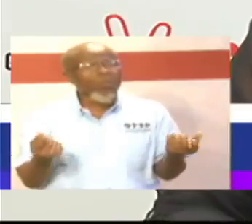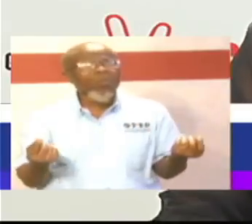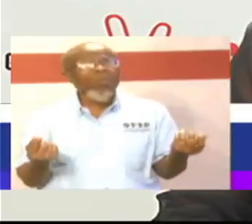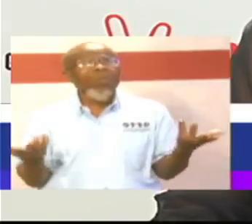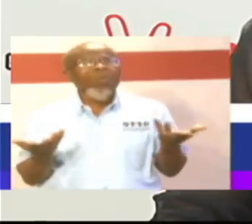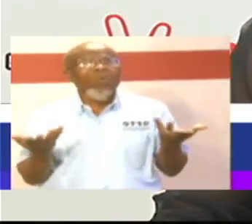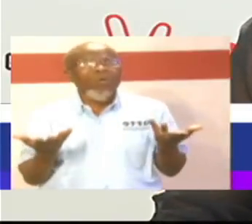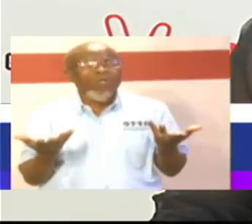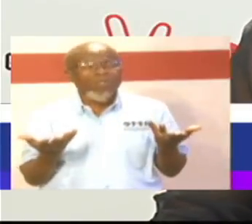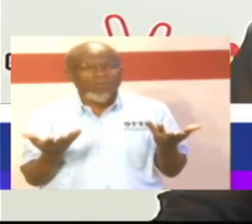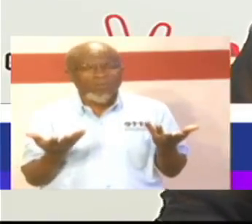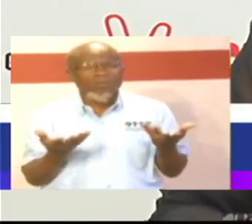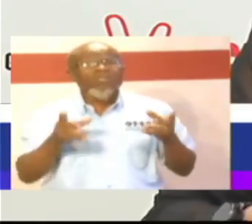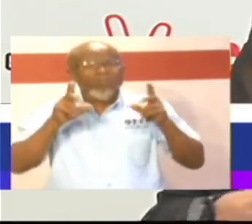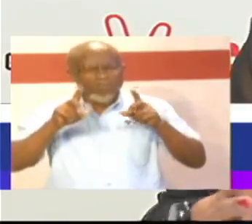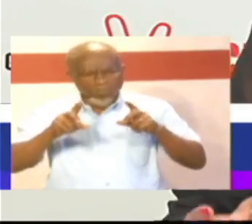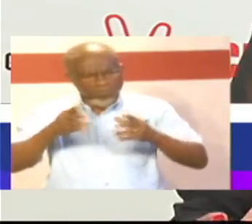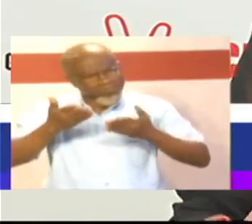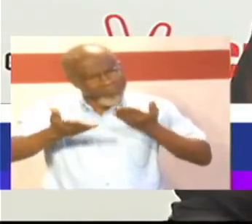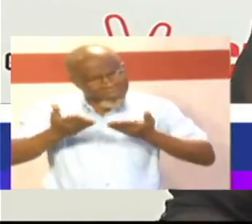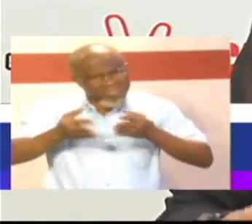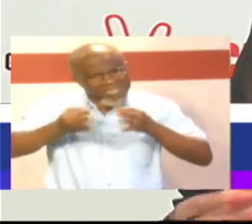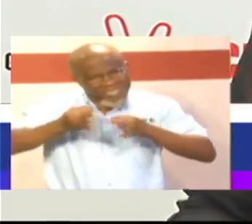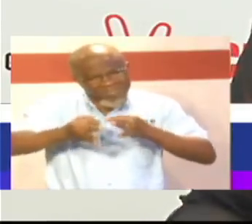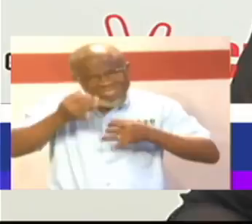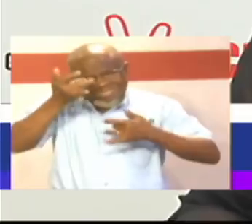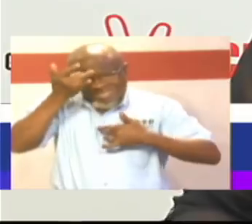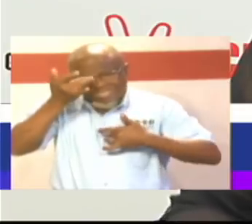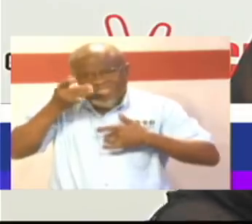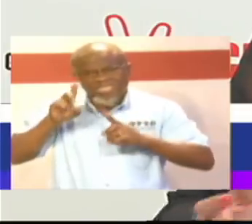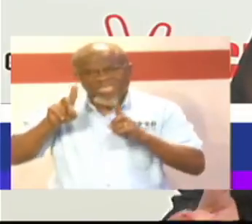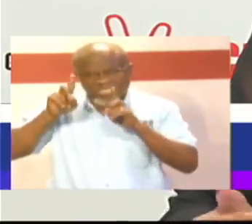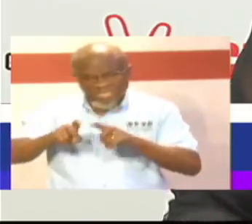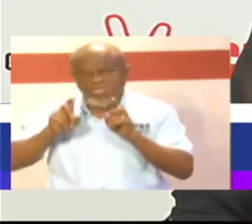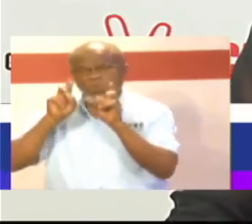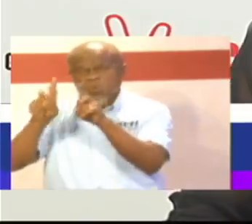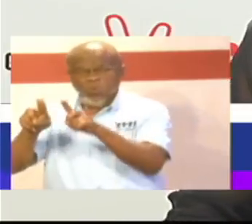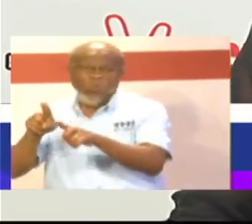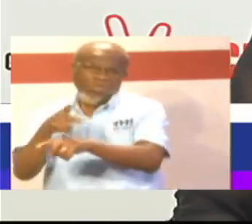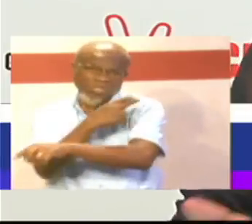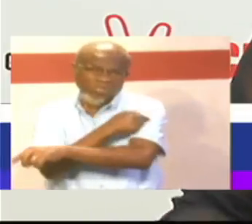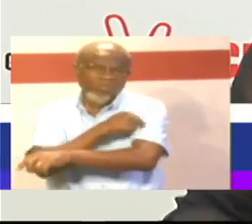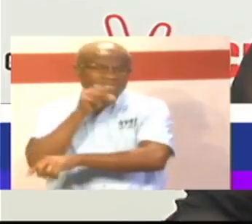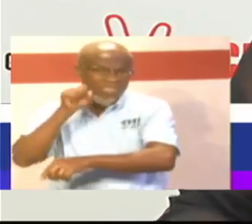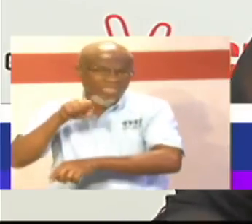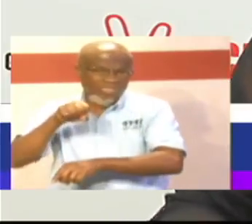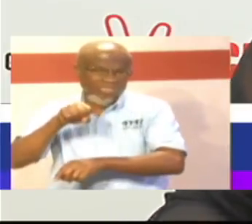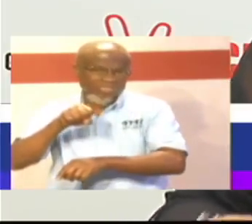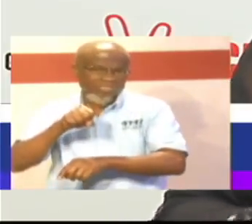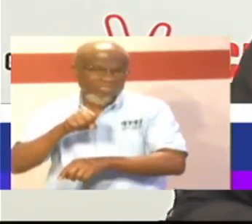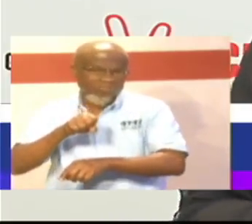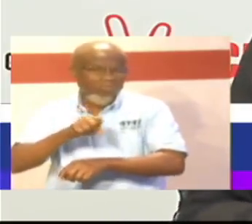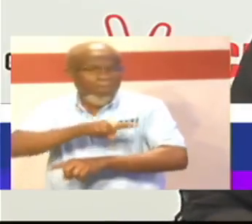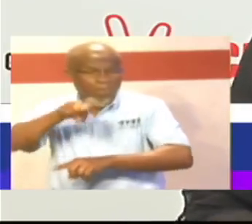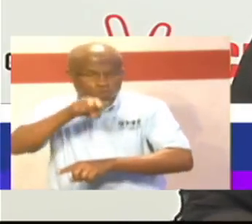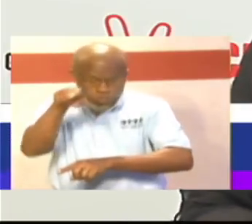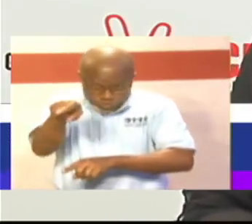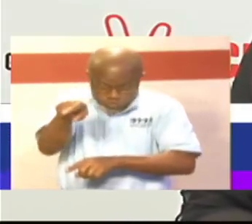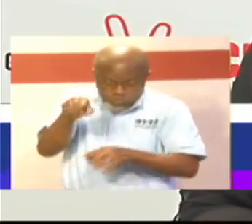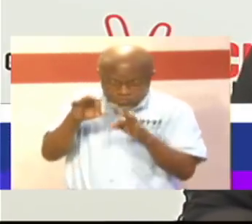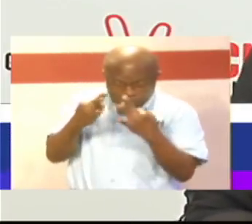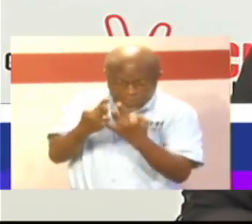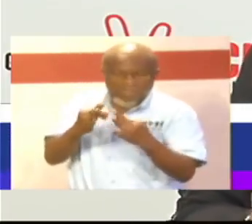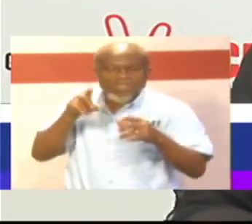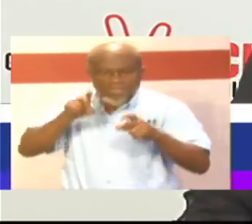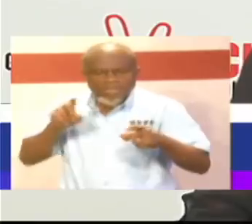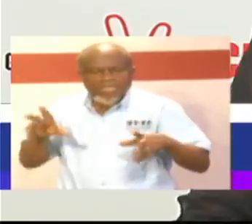may require hospitalization, is by those around them who can be vaccinated to do so. So we continue to